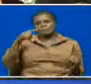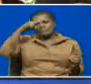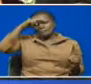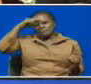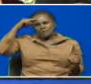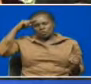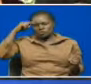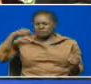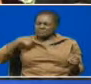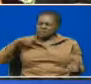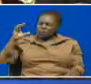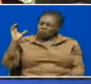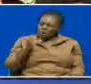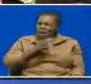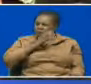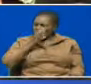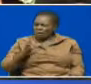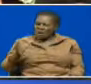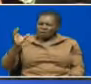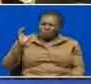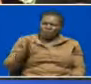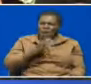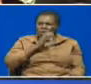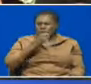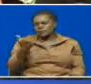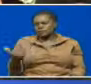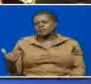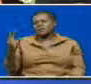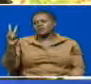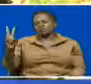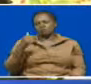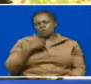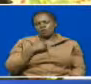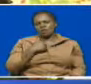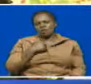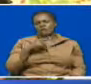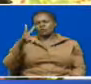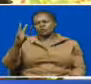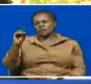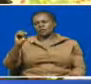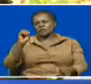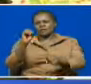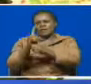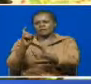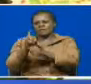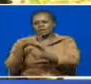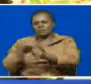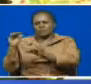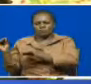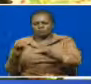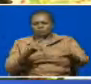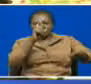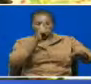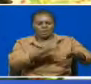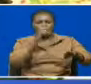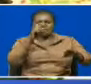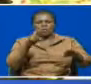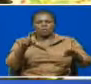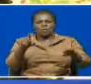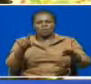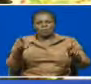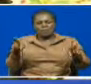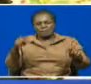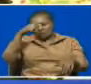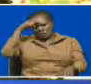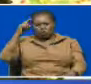Because of my drinking, we were blessed with 2 children. And in 2011, I was transferred to Embu because of the same disciplinary